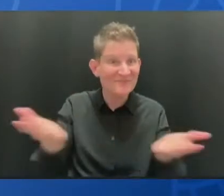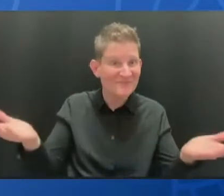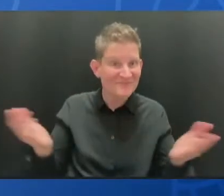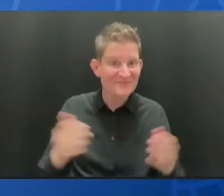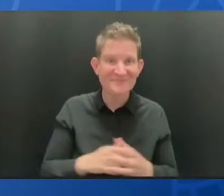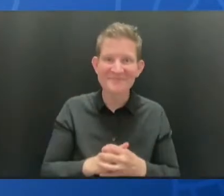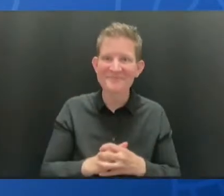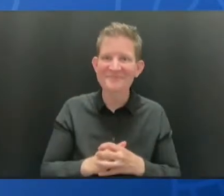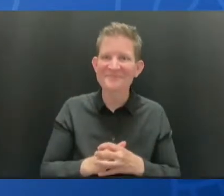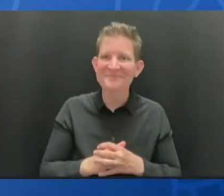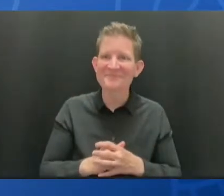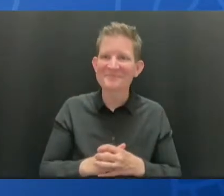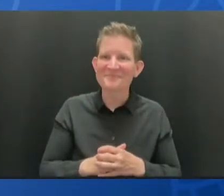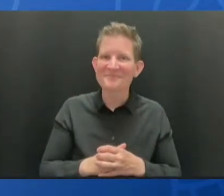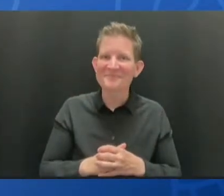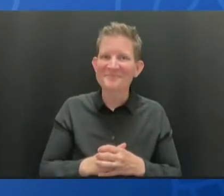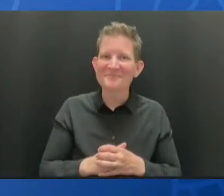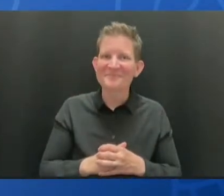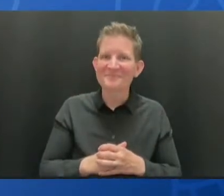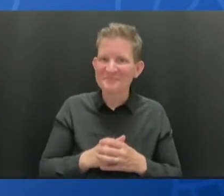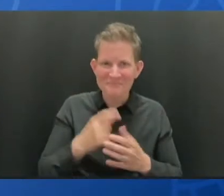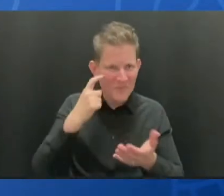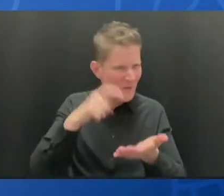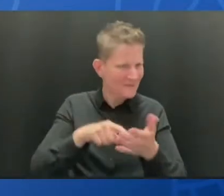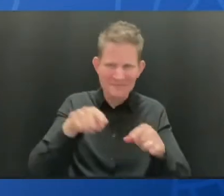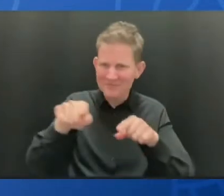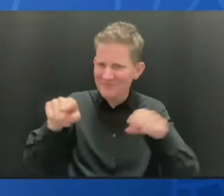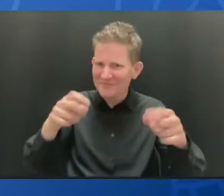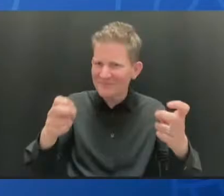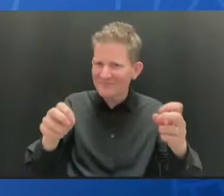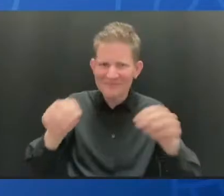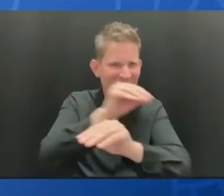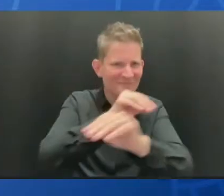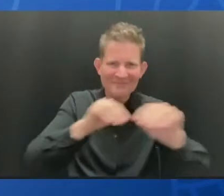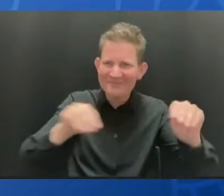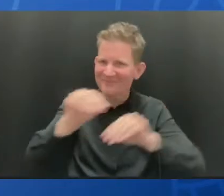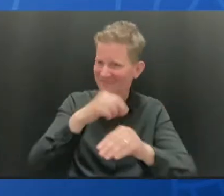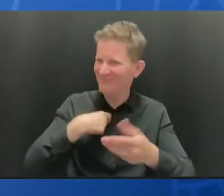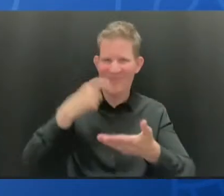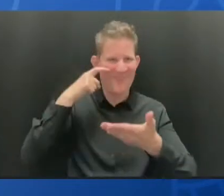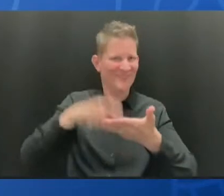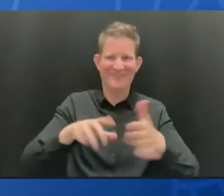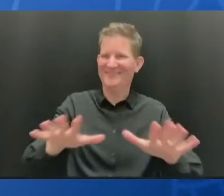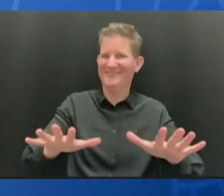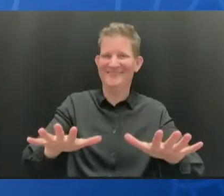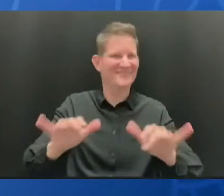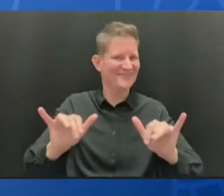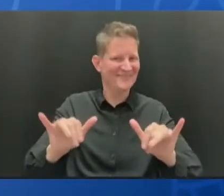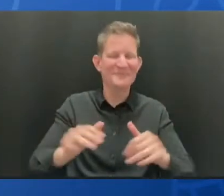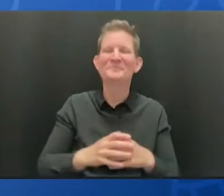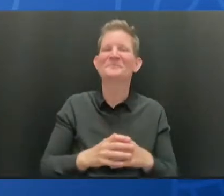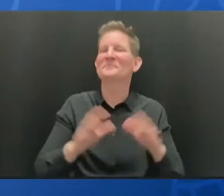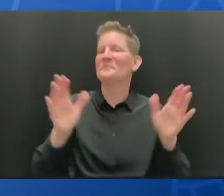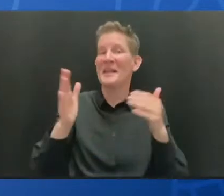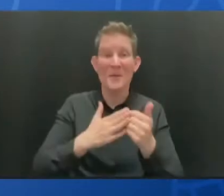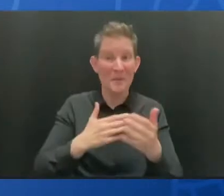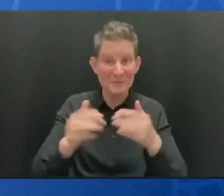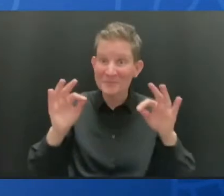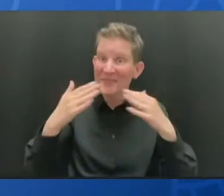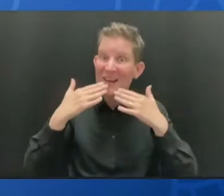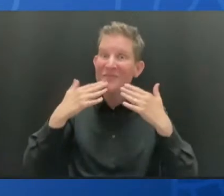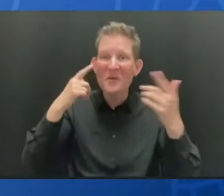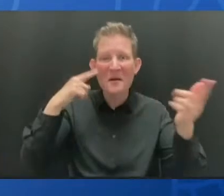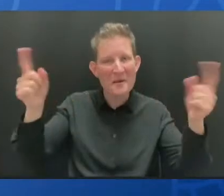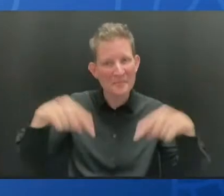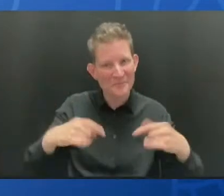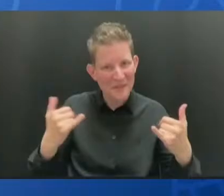Some musical chairs. What was going on in here? I was thinking, my gosh. All right, though, this is good. Thank you all for being here. I appreciate it. I think it's